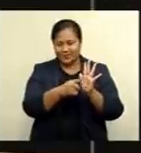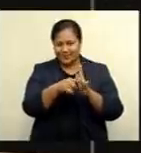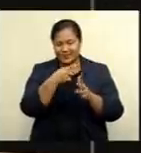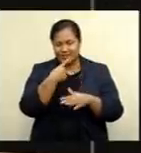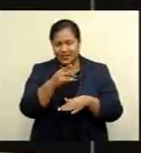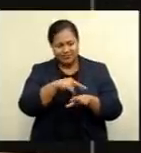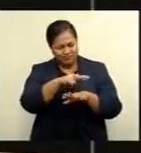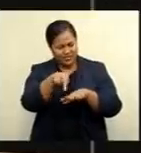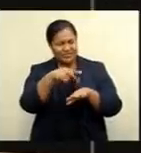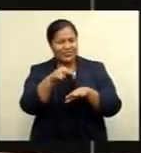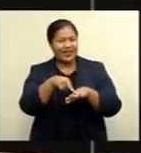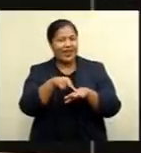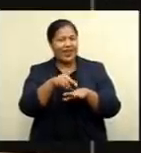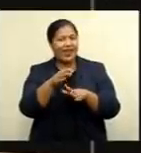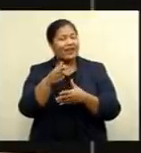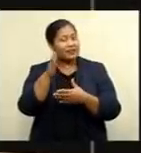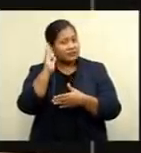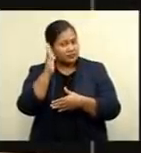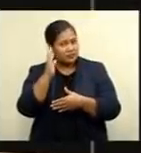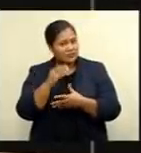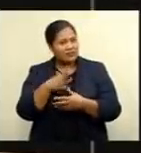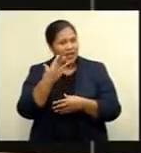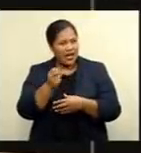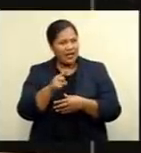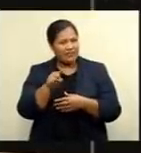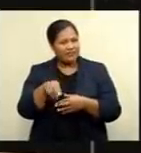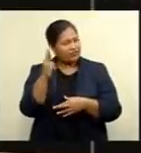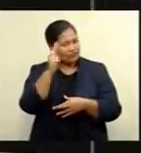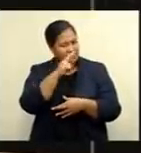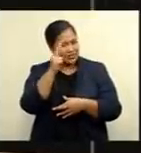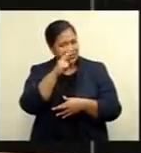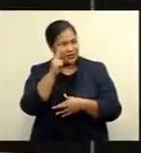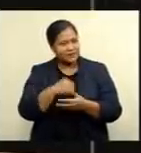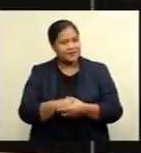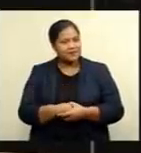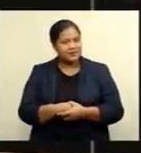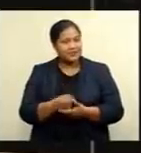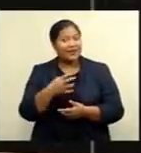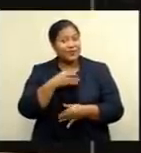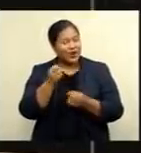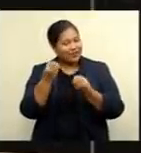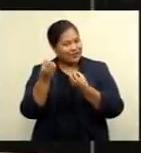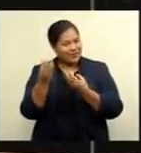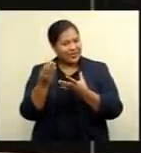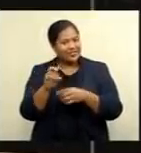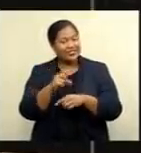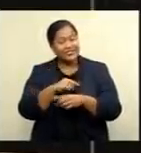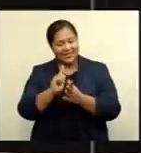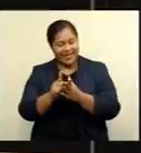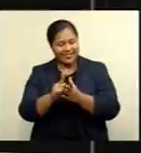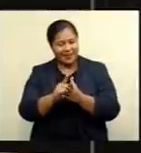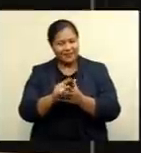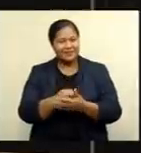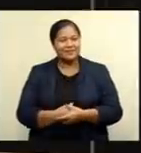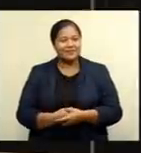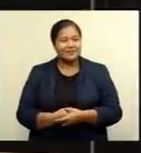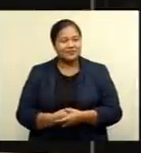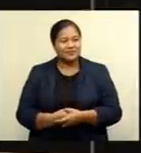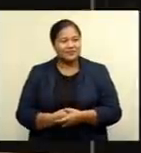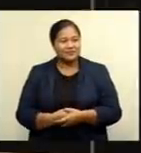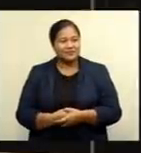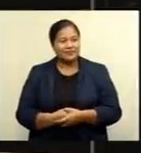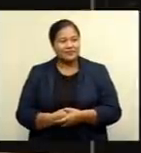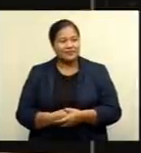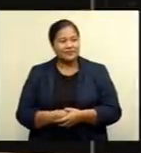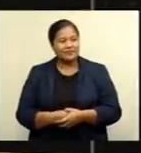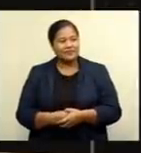regional university and causes reputational risks. More on this in our in-depth segment later. The newly